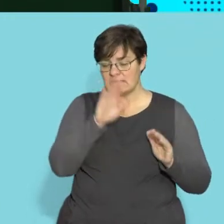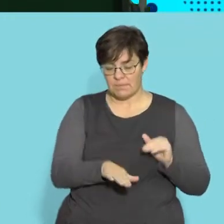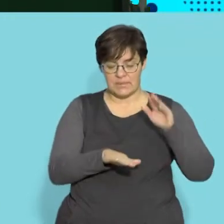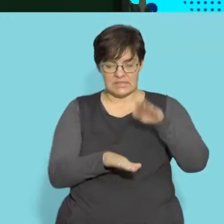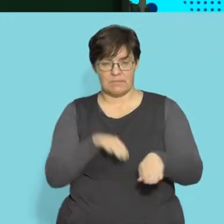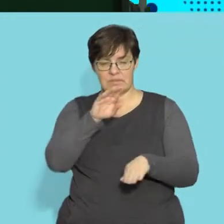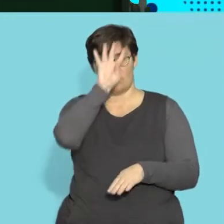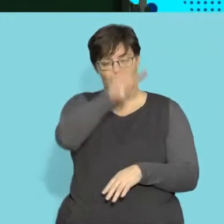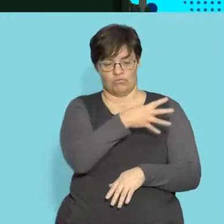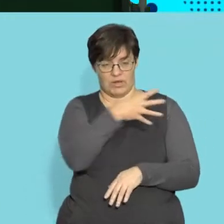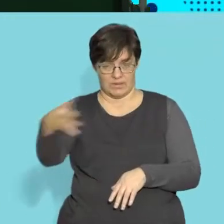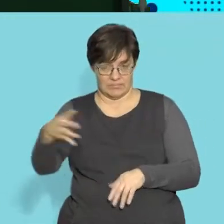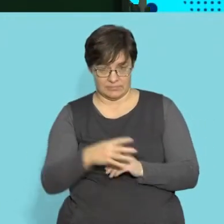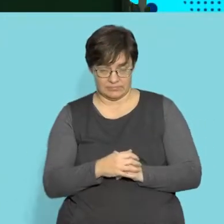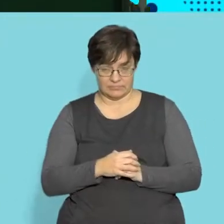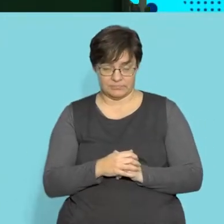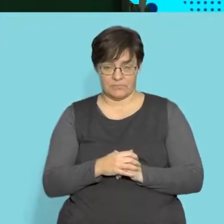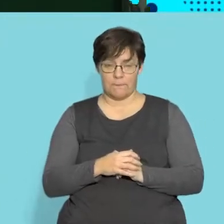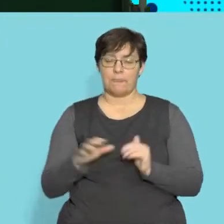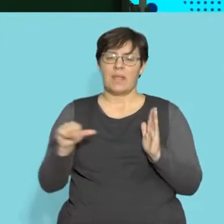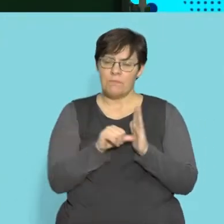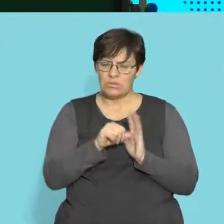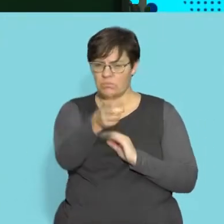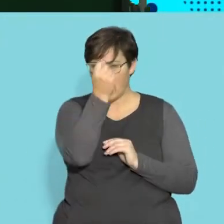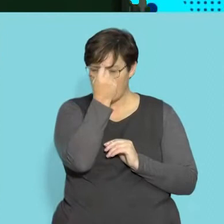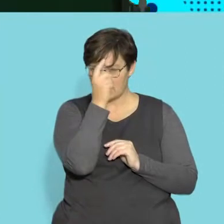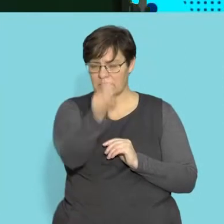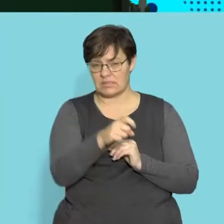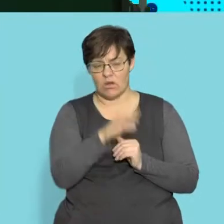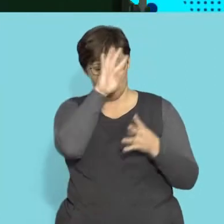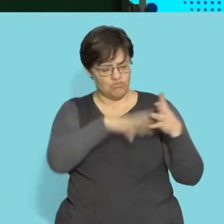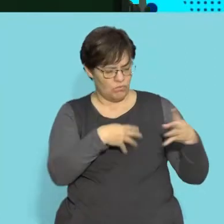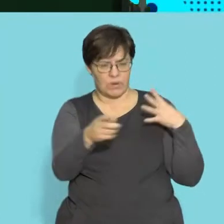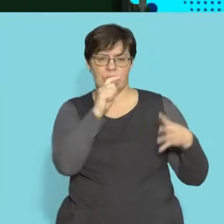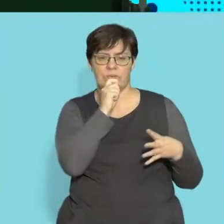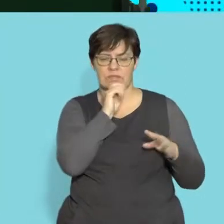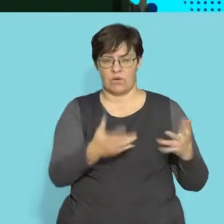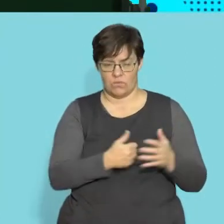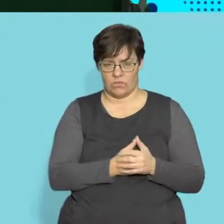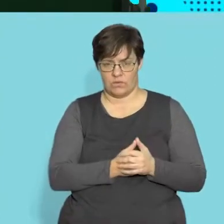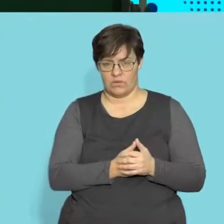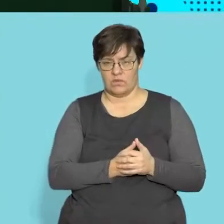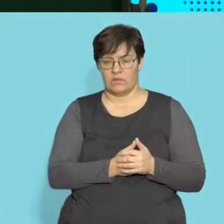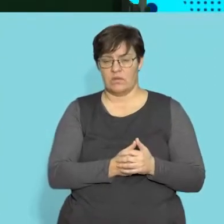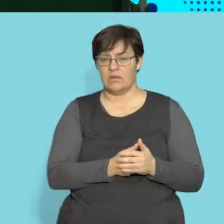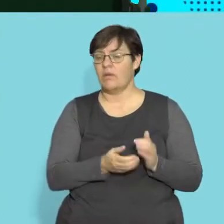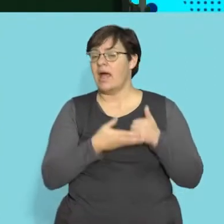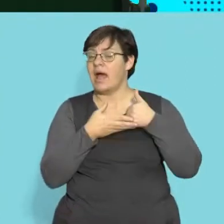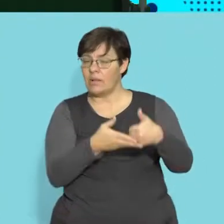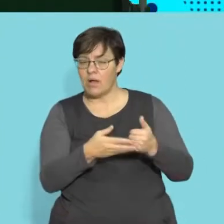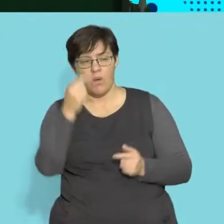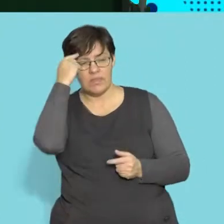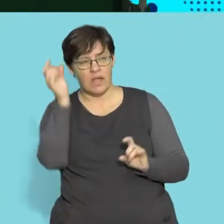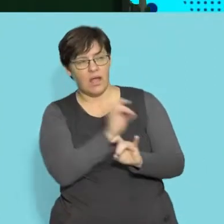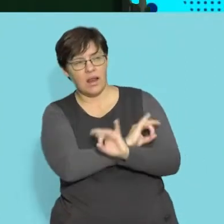using what we refer to as a rubric. It's important that you understand how this rubric is used. Essentially, it will help you to be able